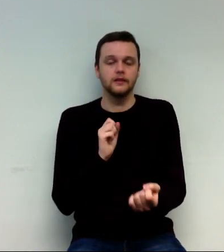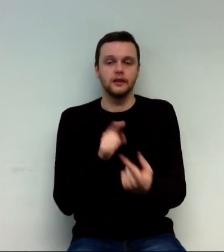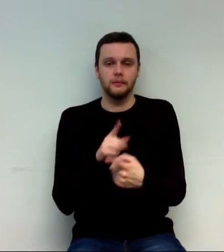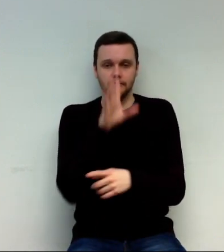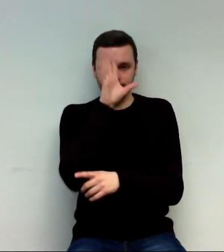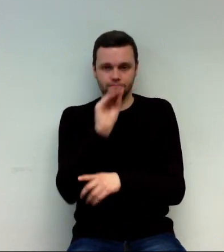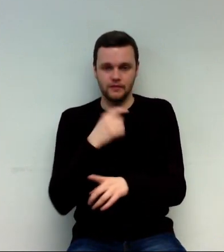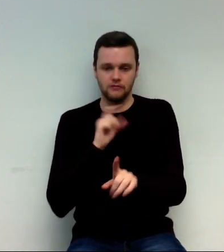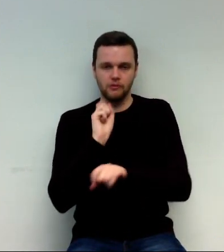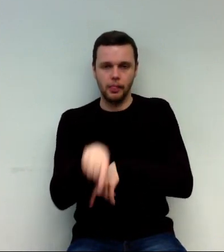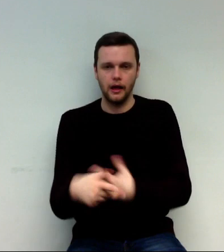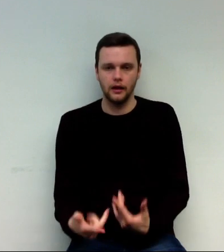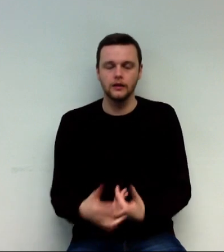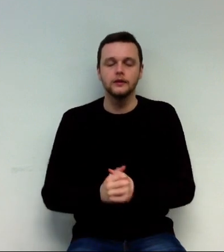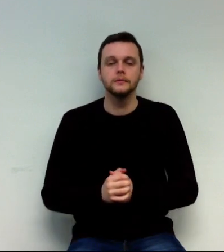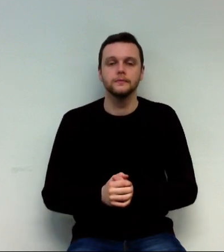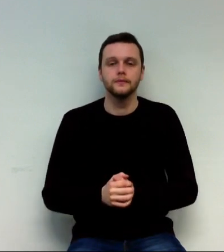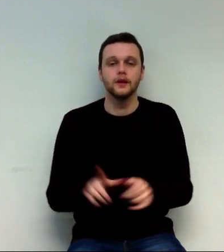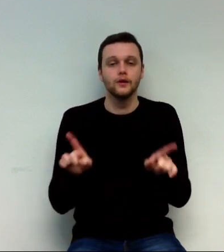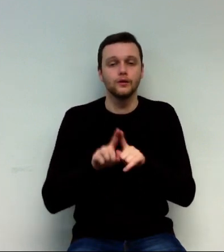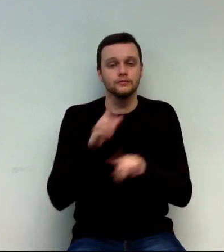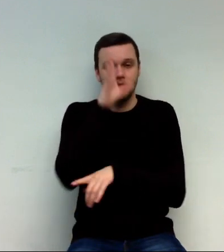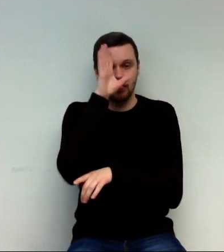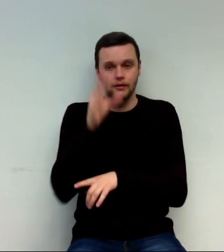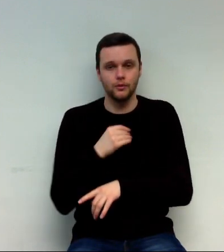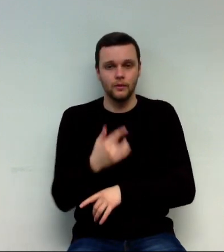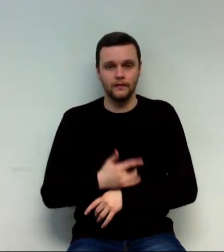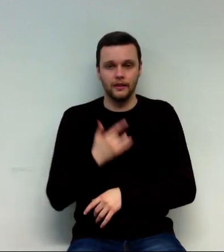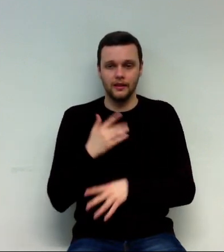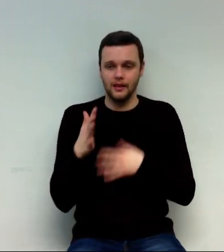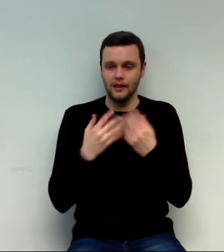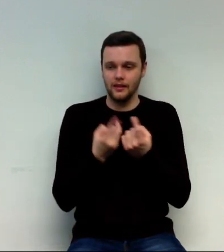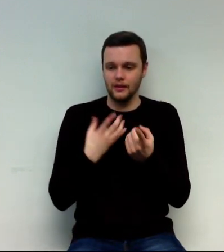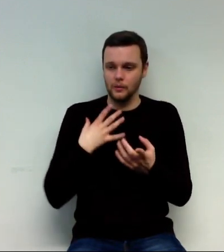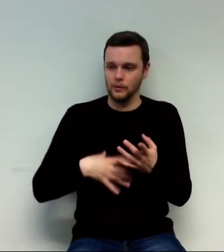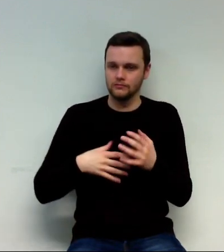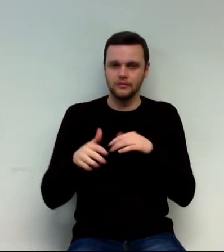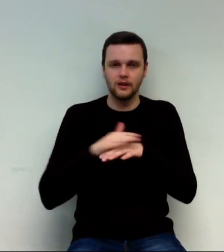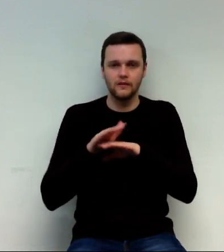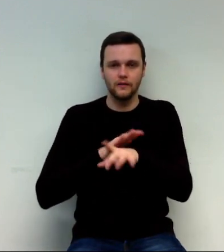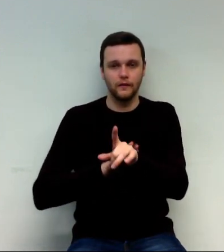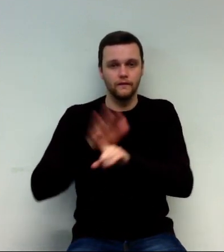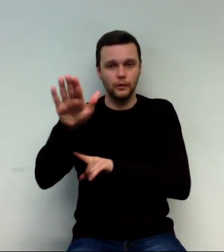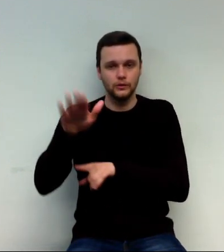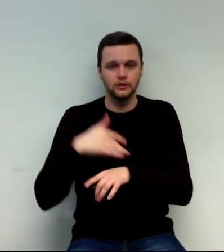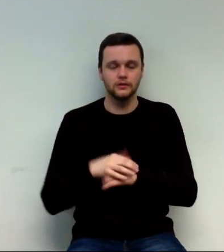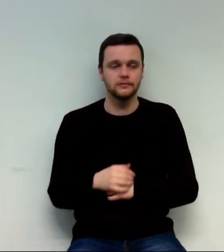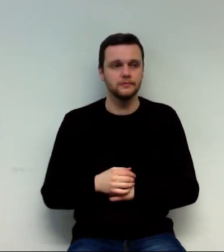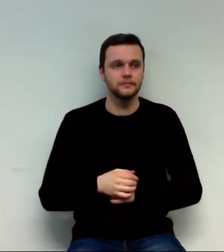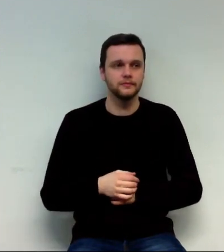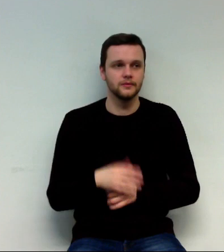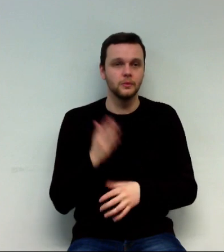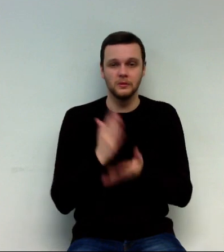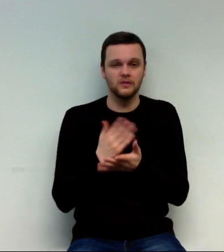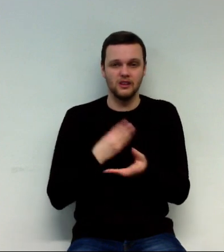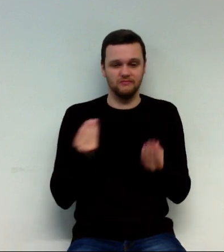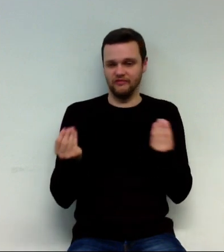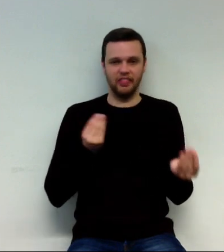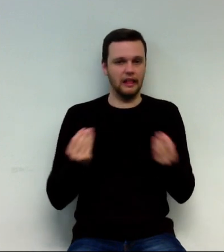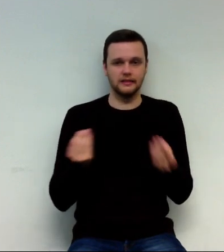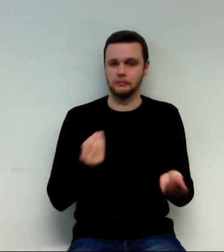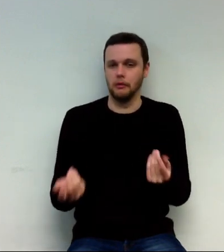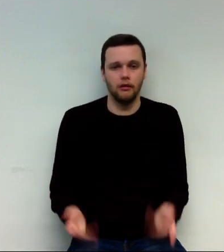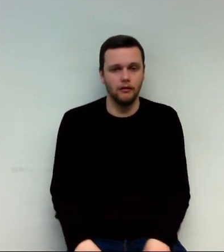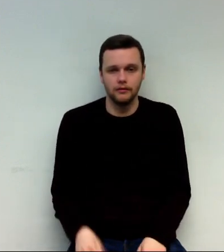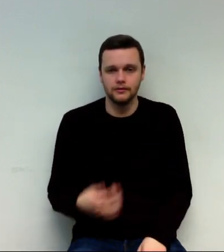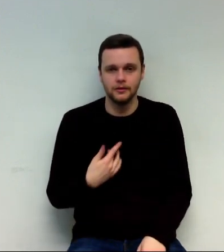to. And also just to let us know if there's anything you wish we cover in future episodes. Yeah, we're pretty malleable. Like, we're open to